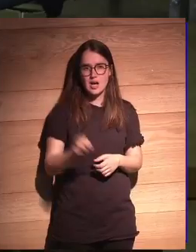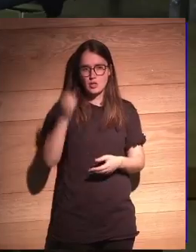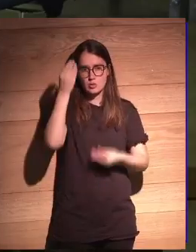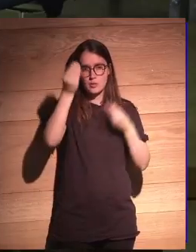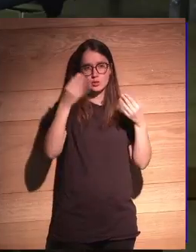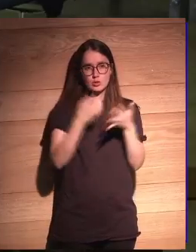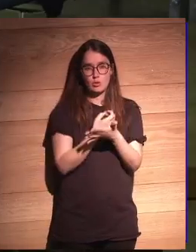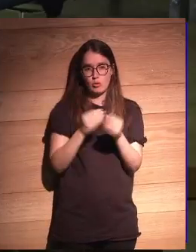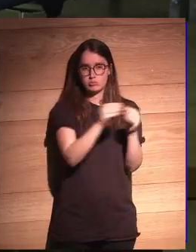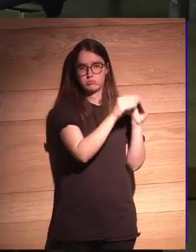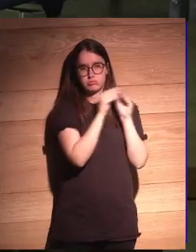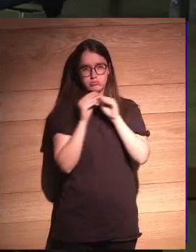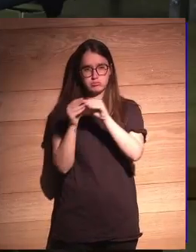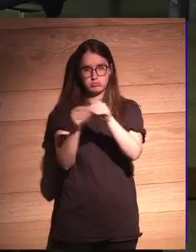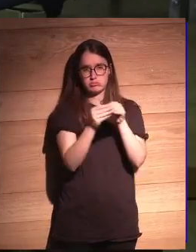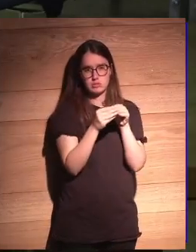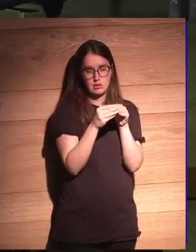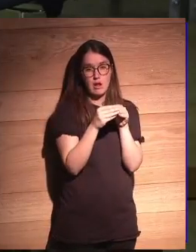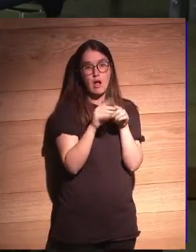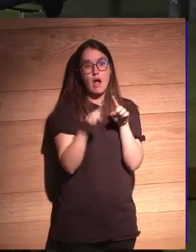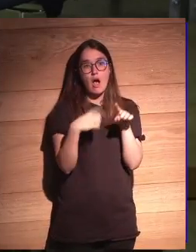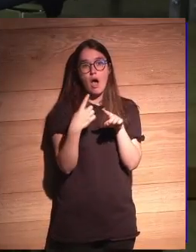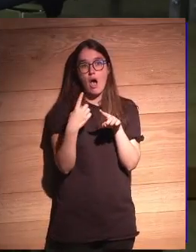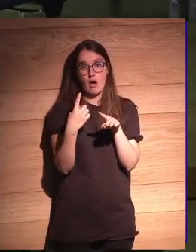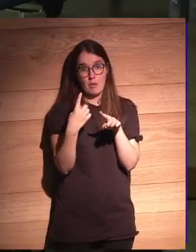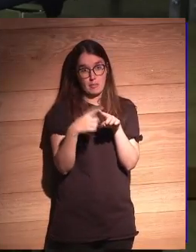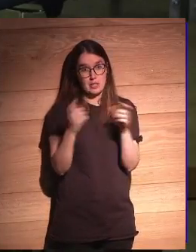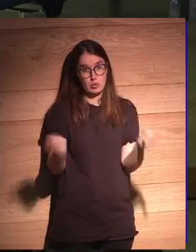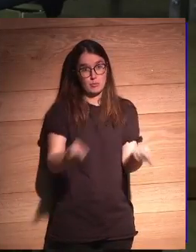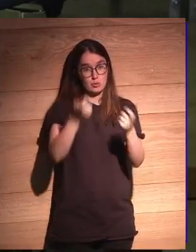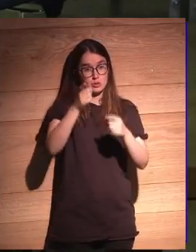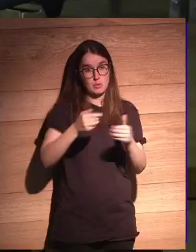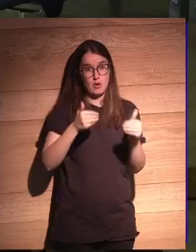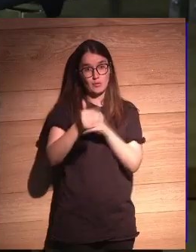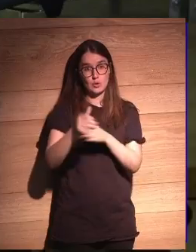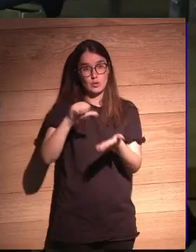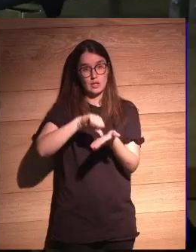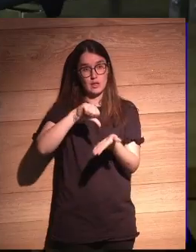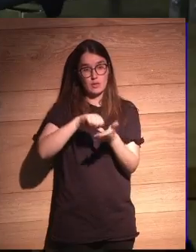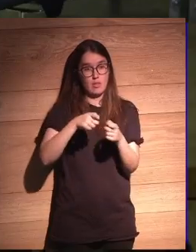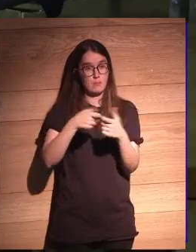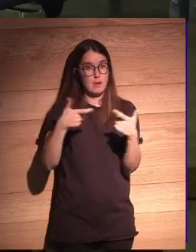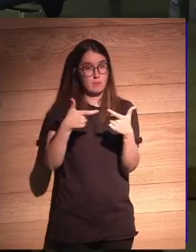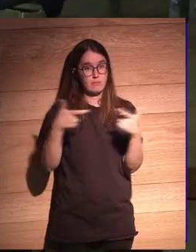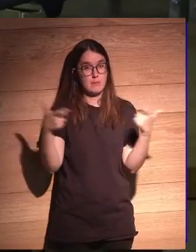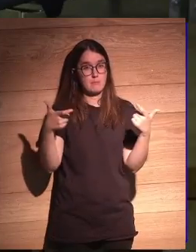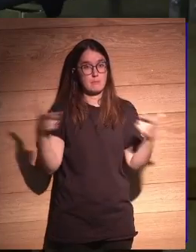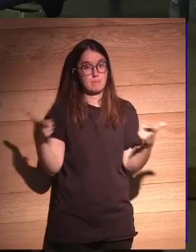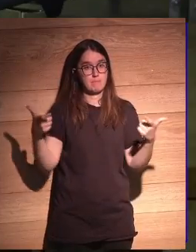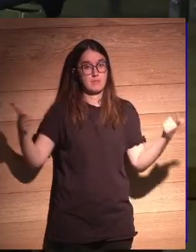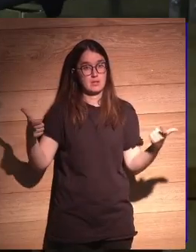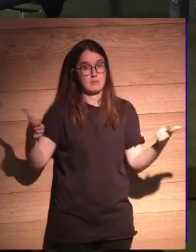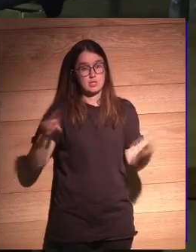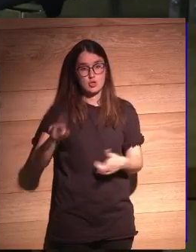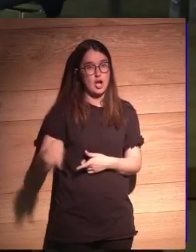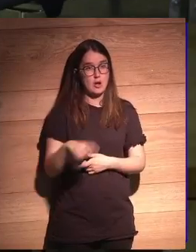limitlessly. And from a few years back, I think we all agree, even the developers themselves, that the future in the cities